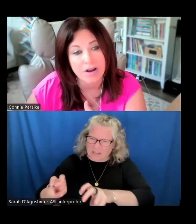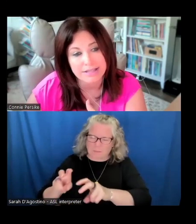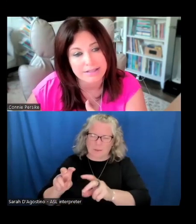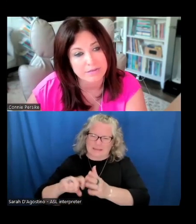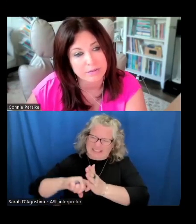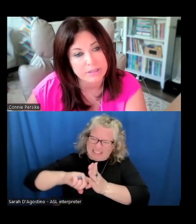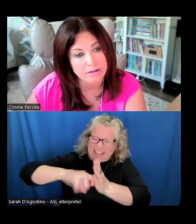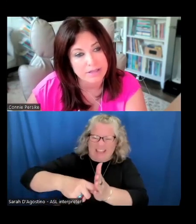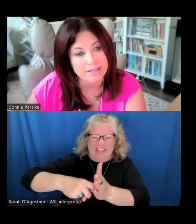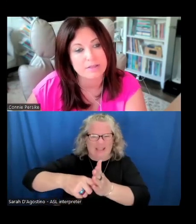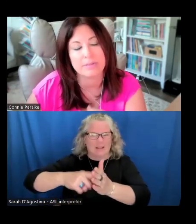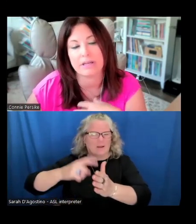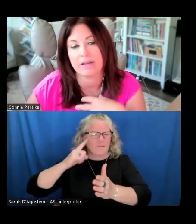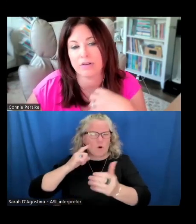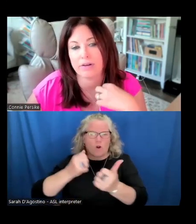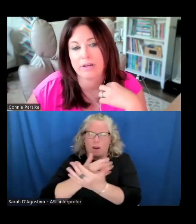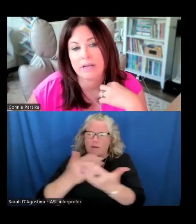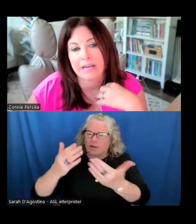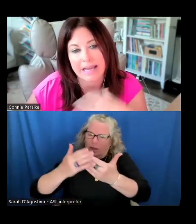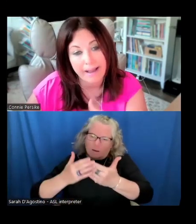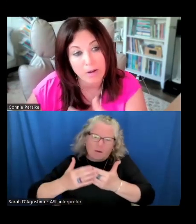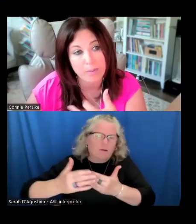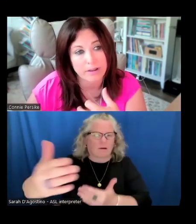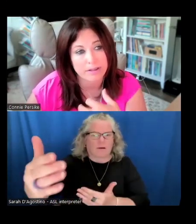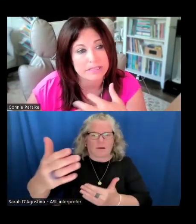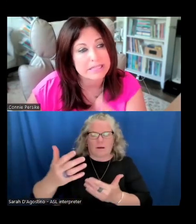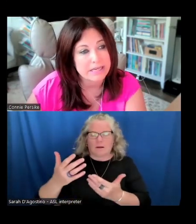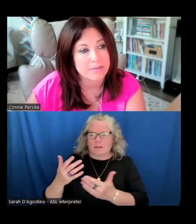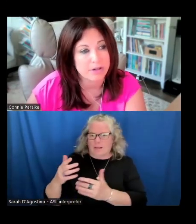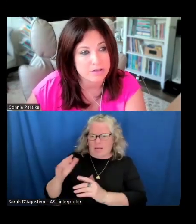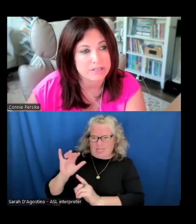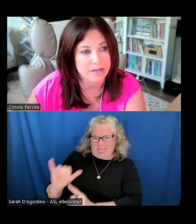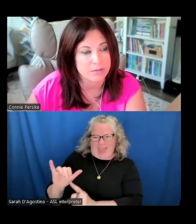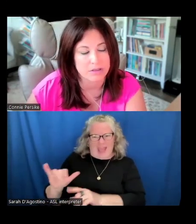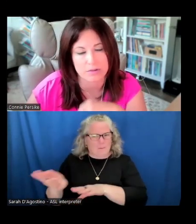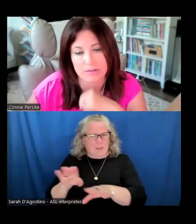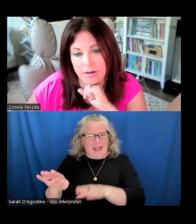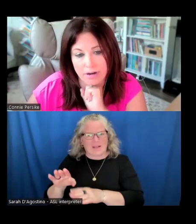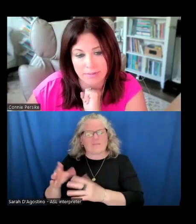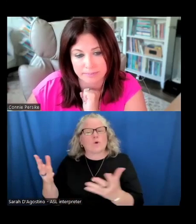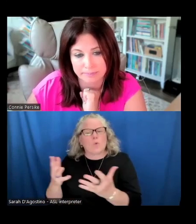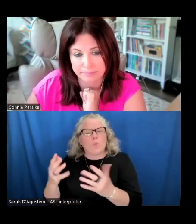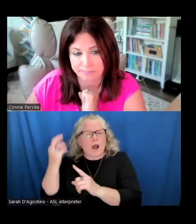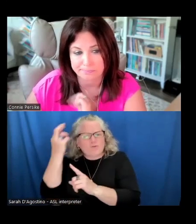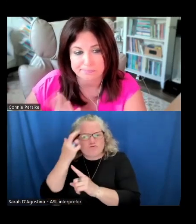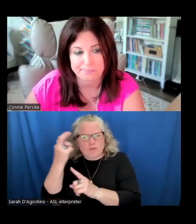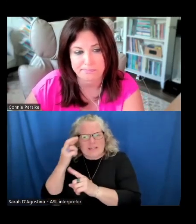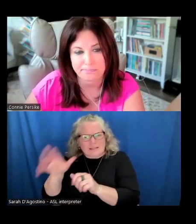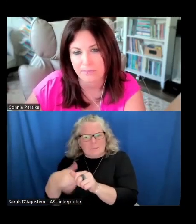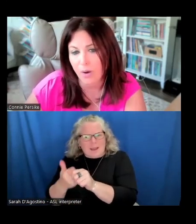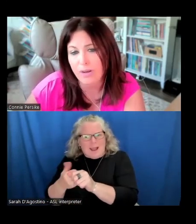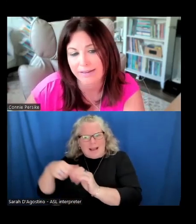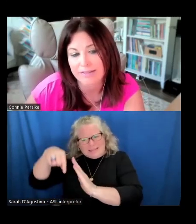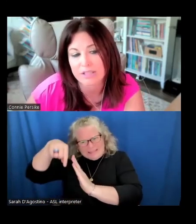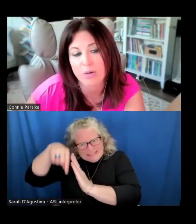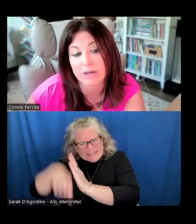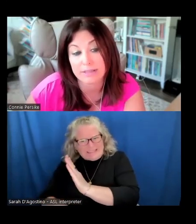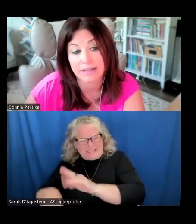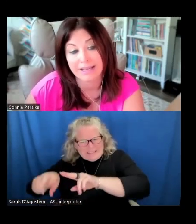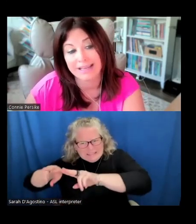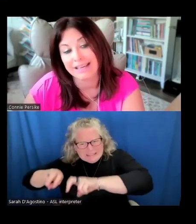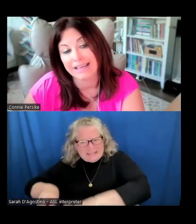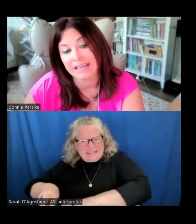root causes of what's causing the behavior and help the team understand what those are. Okay,